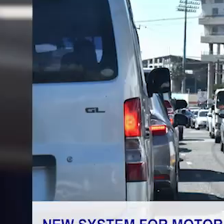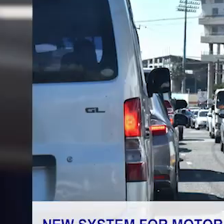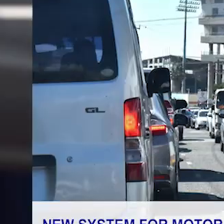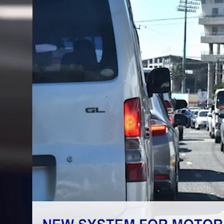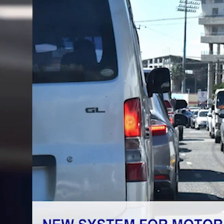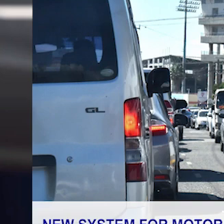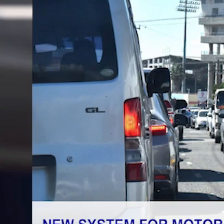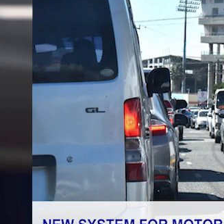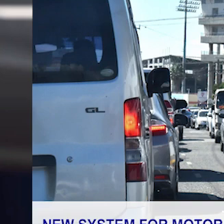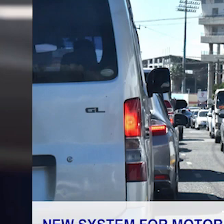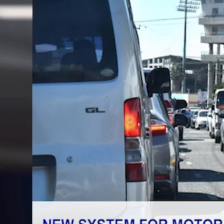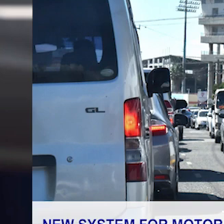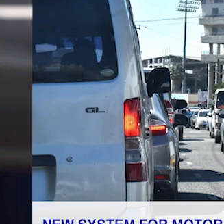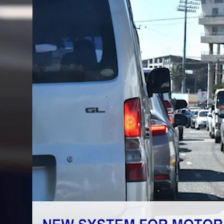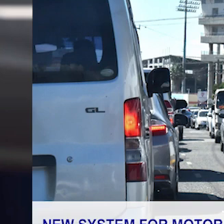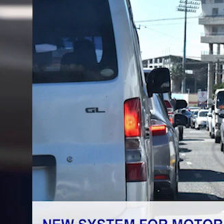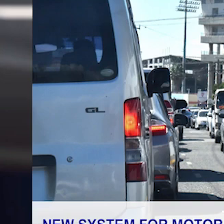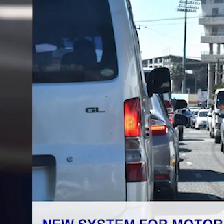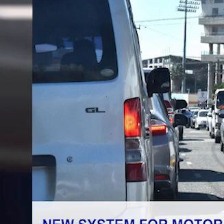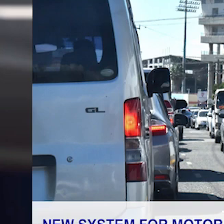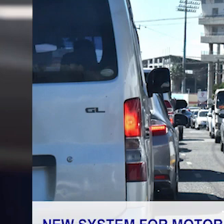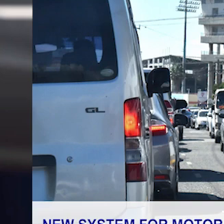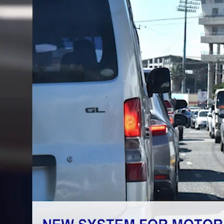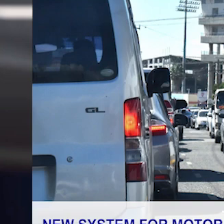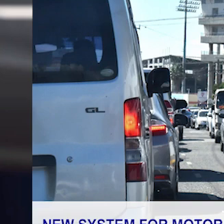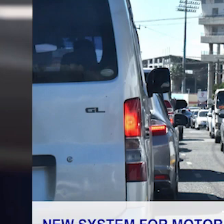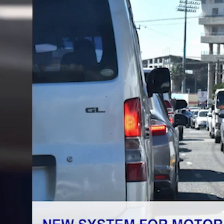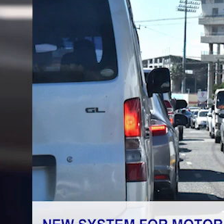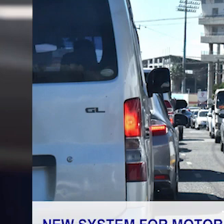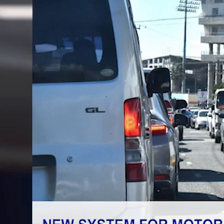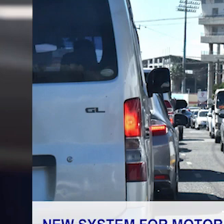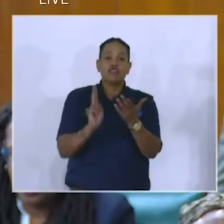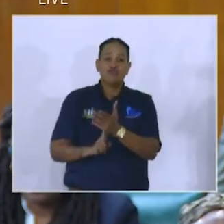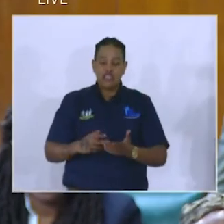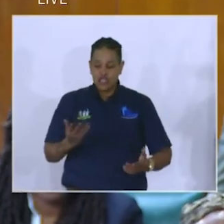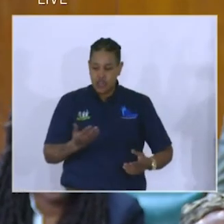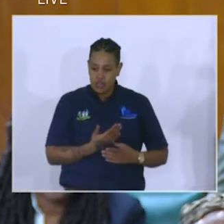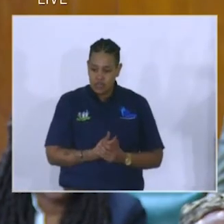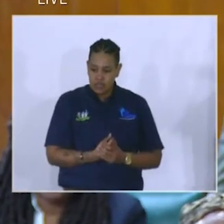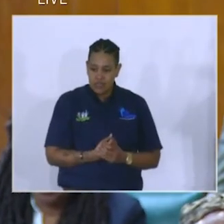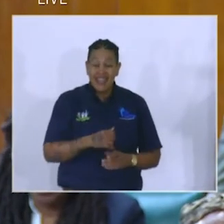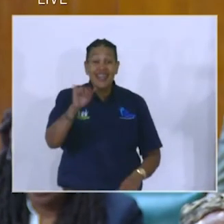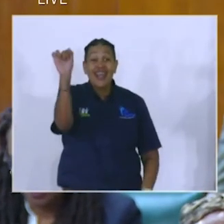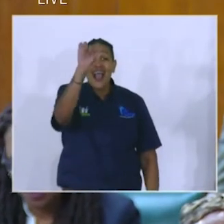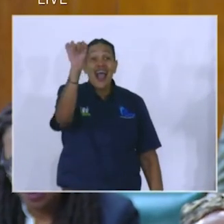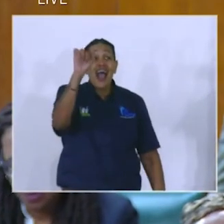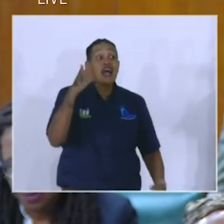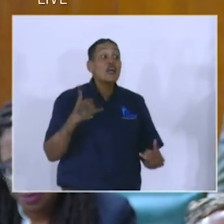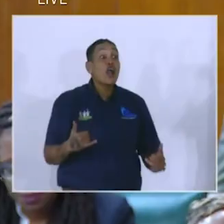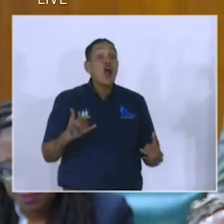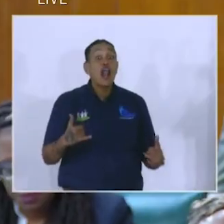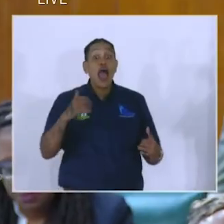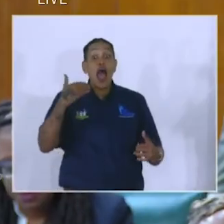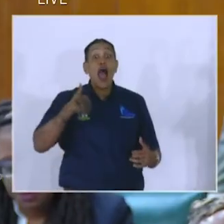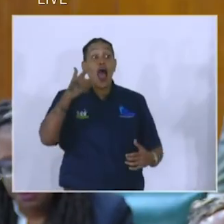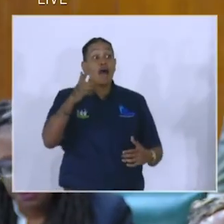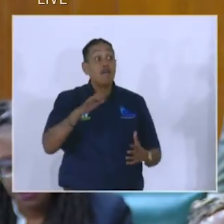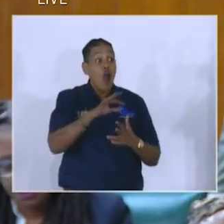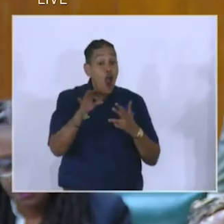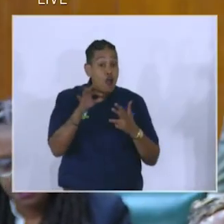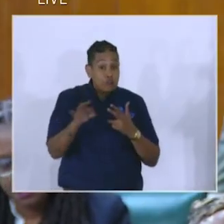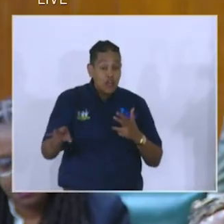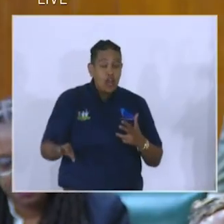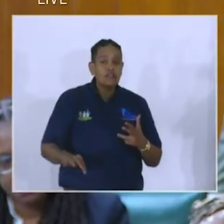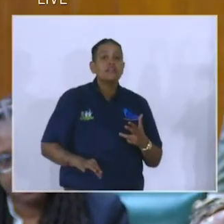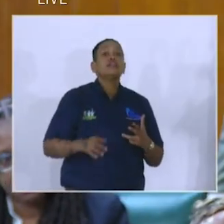remain. Changes will also be made to the registration period for motor vehicles. Motorists currently have an option